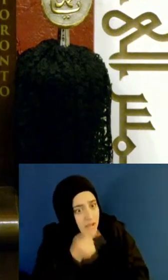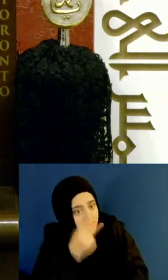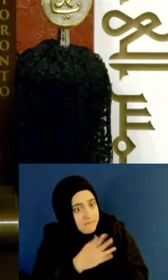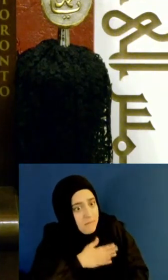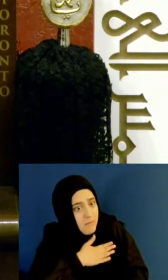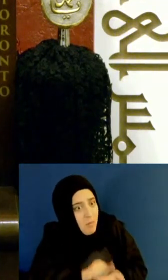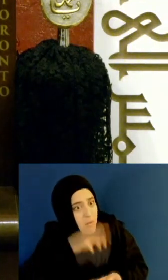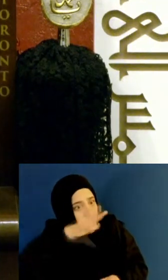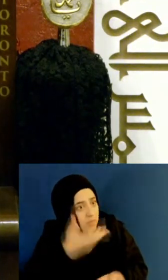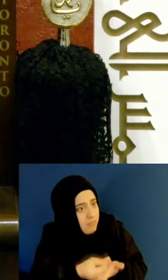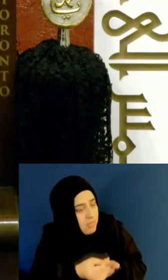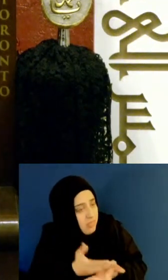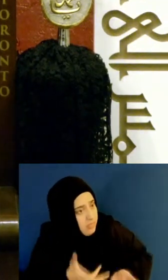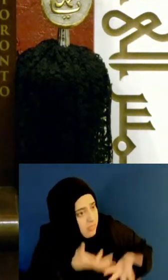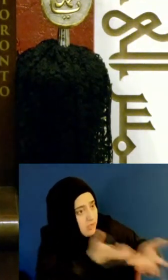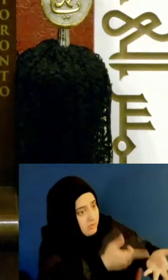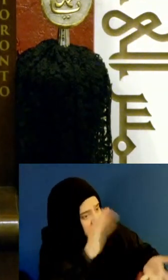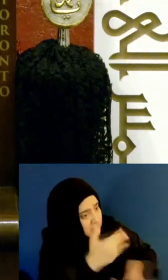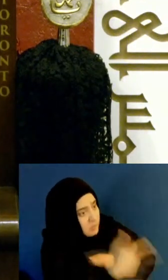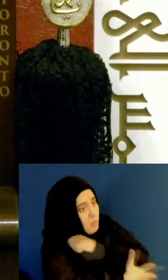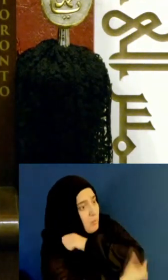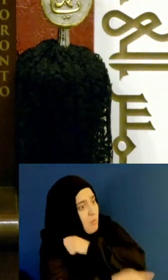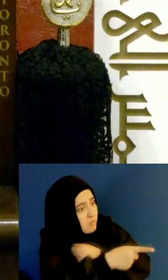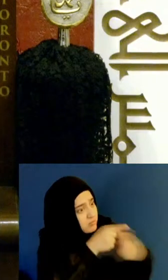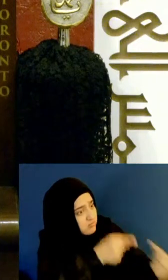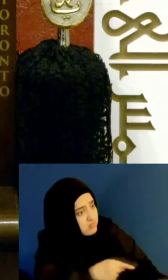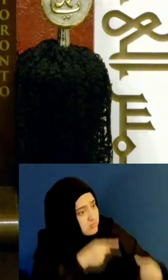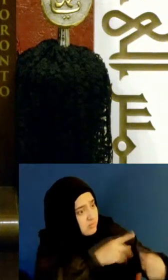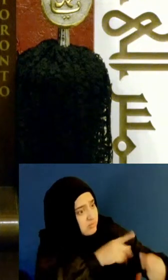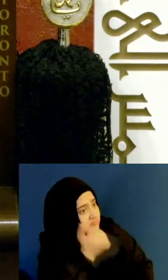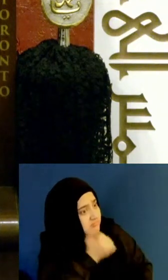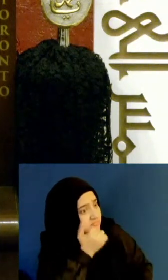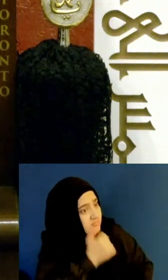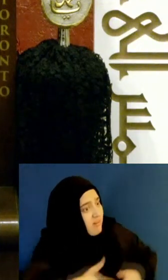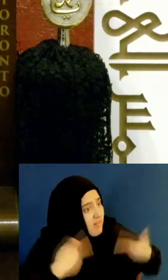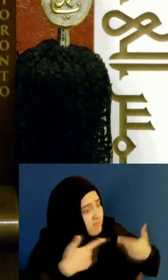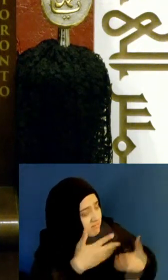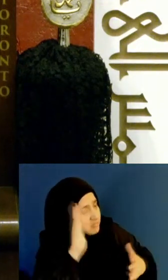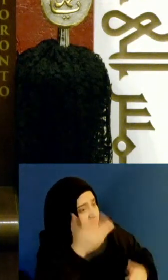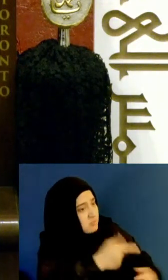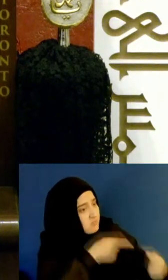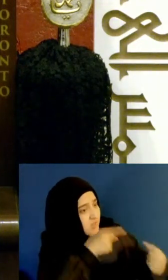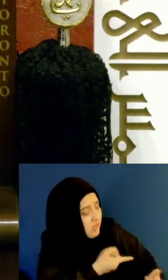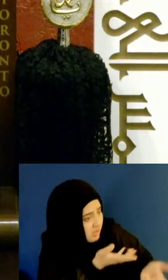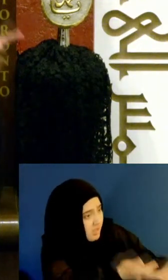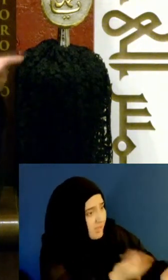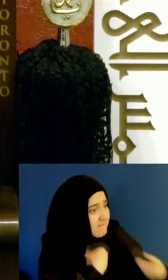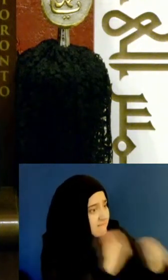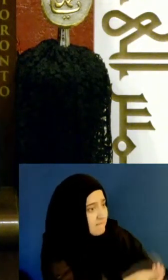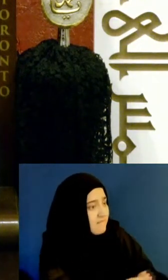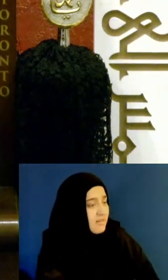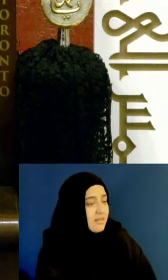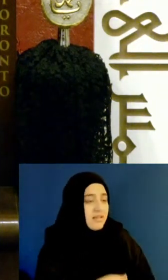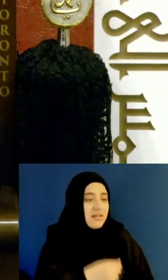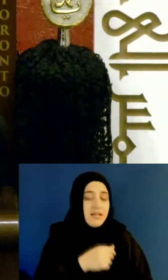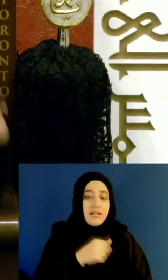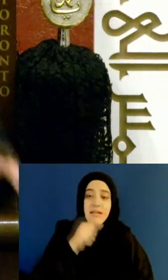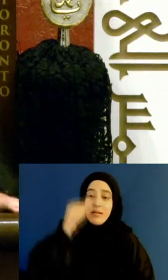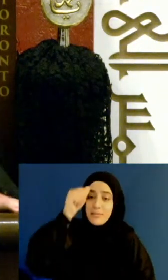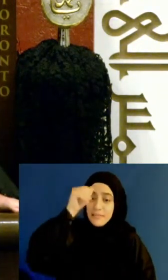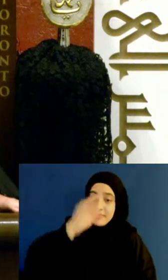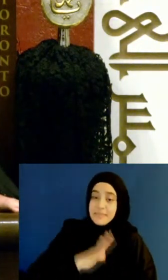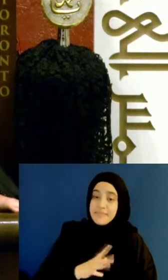you are in poverty. You're struggling in your day to day. The man's reply to him in front of Rasulullah and the rest